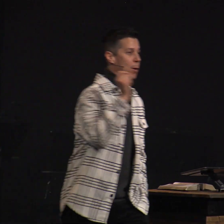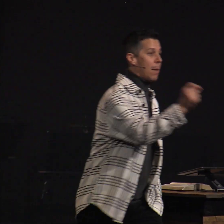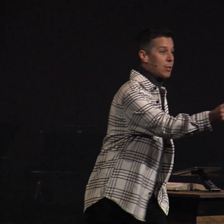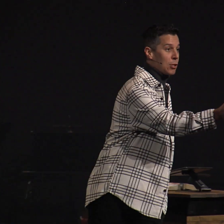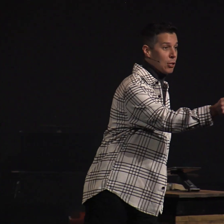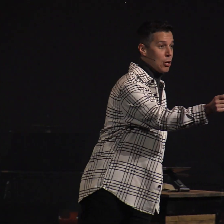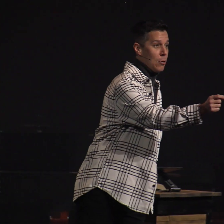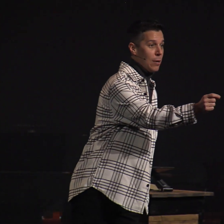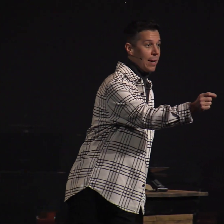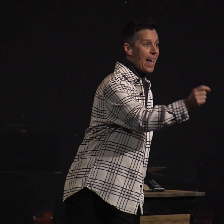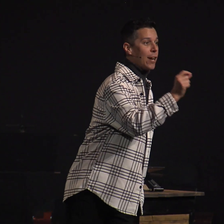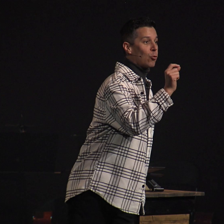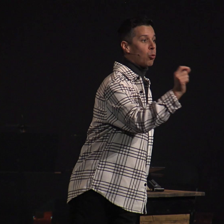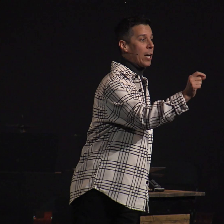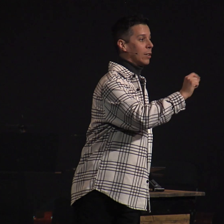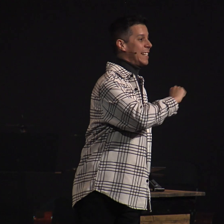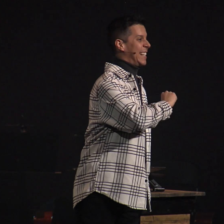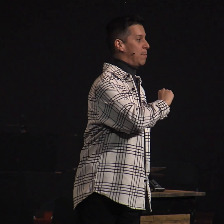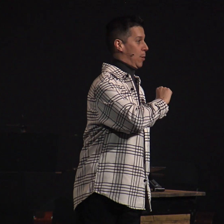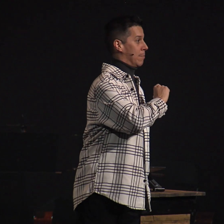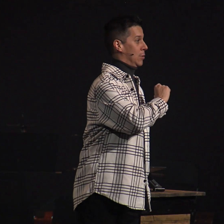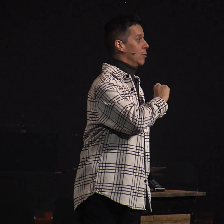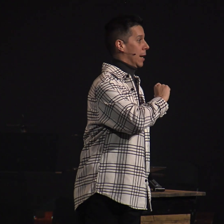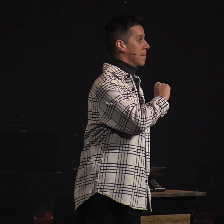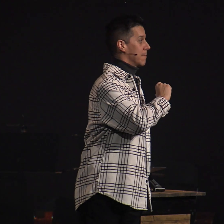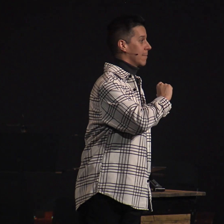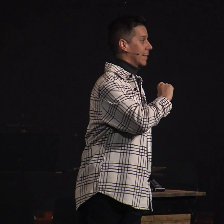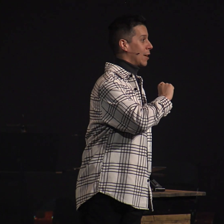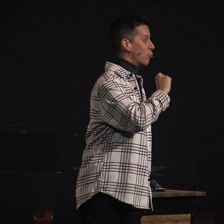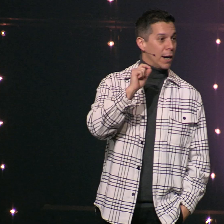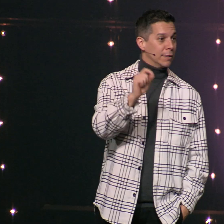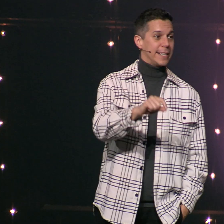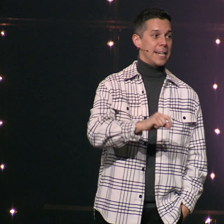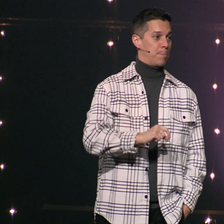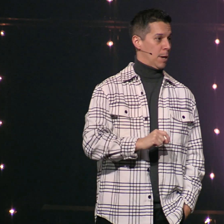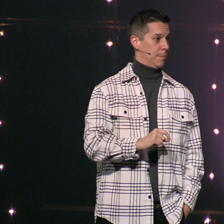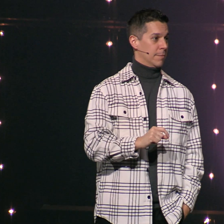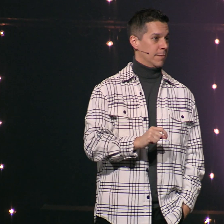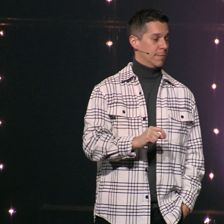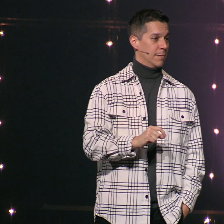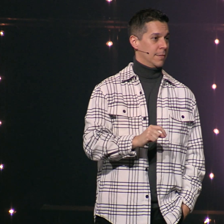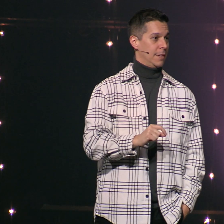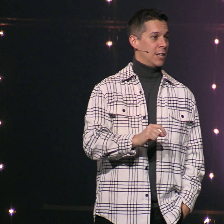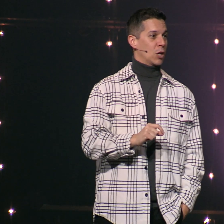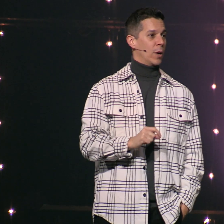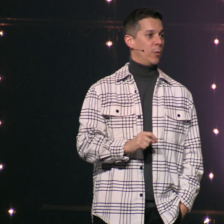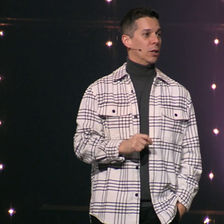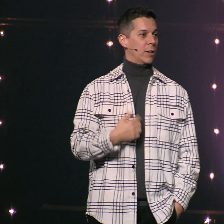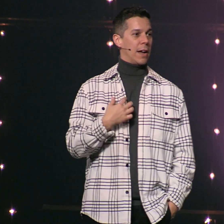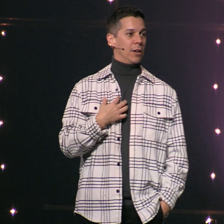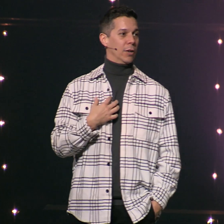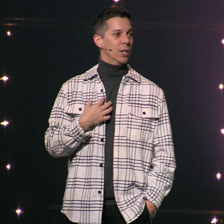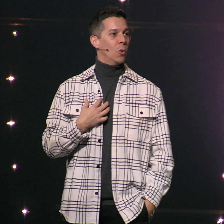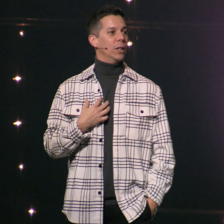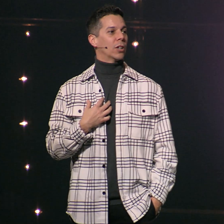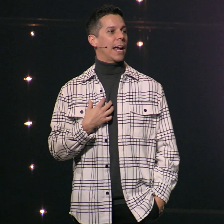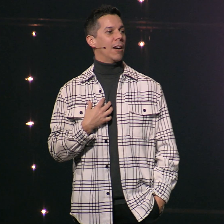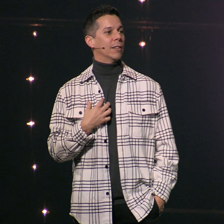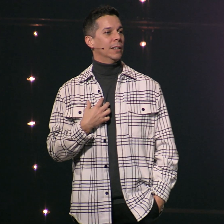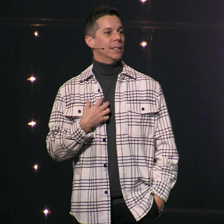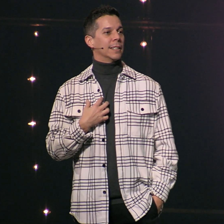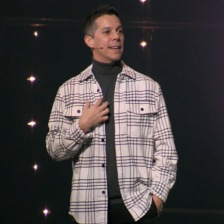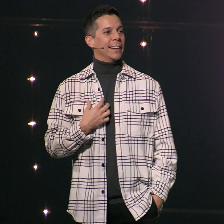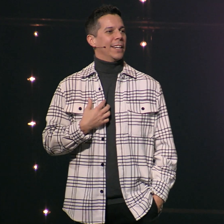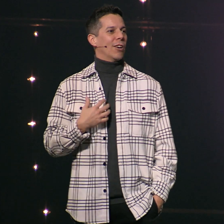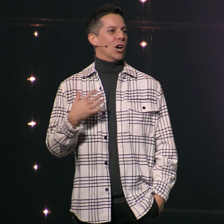make big promises to you and rarely keep them, do they? They rarely keep them. And so what do we learn how to do? We learn